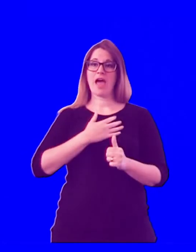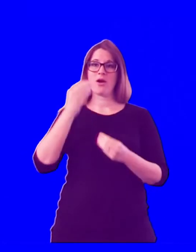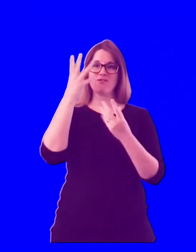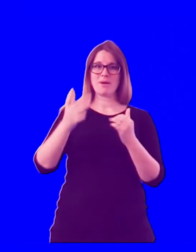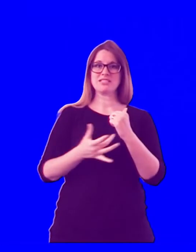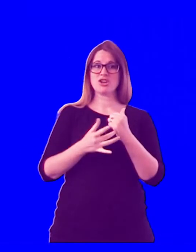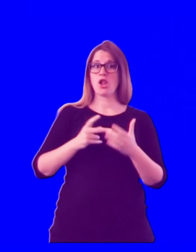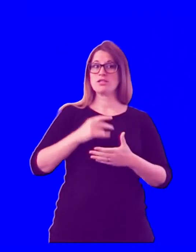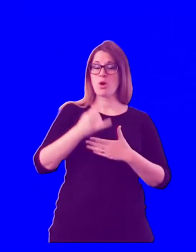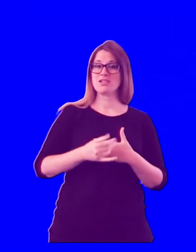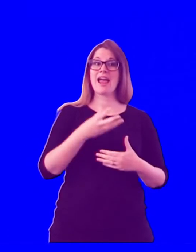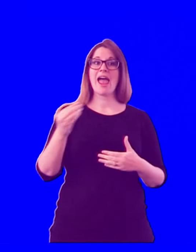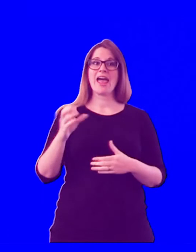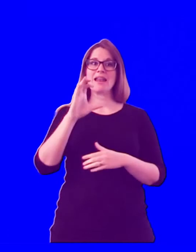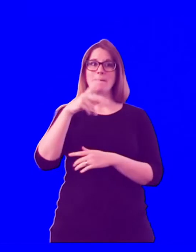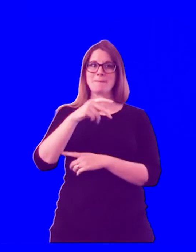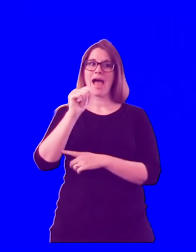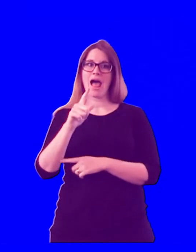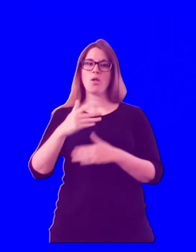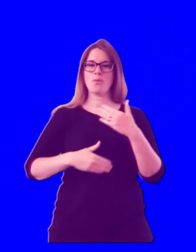technology projects and the PAL process.